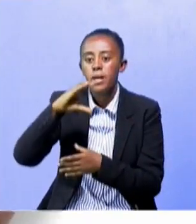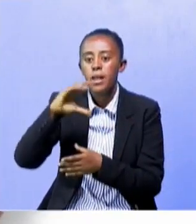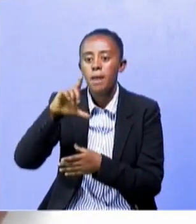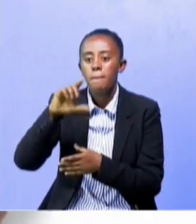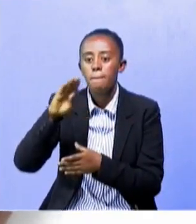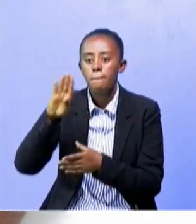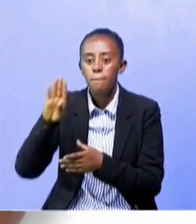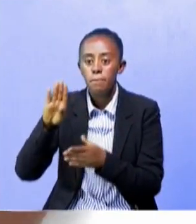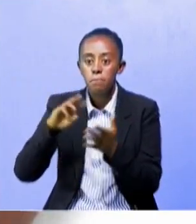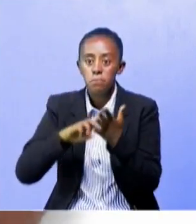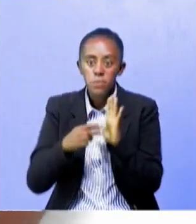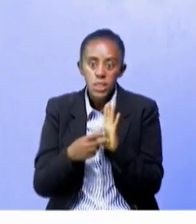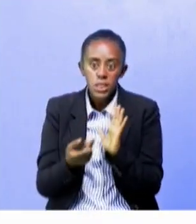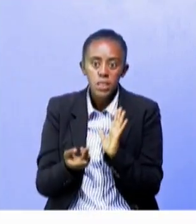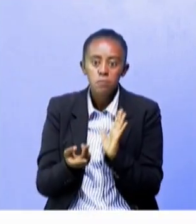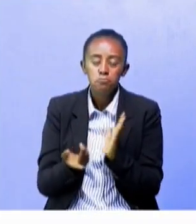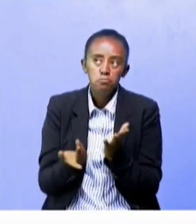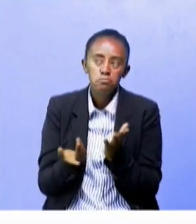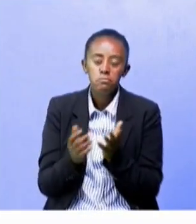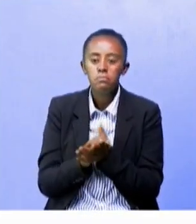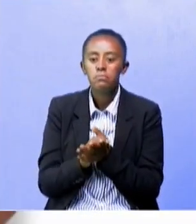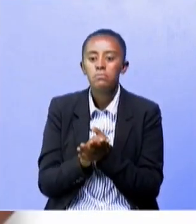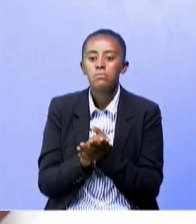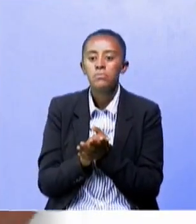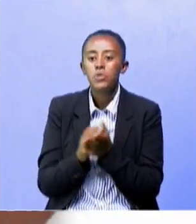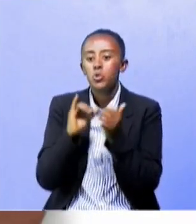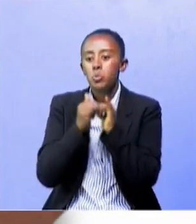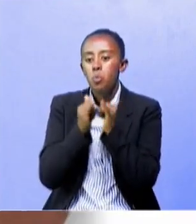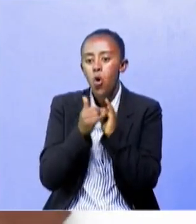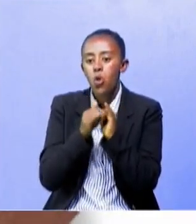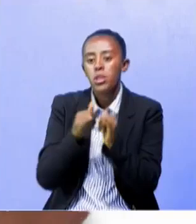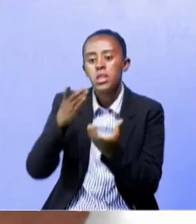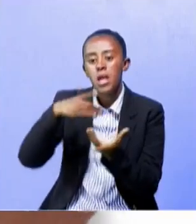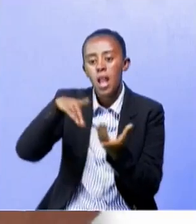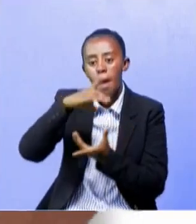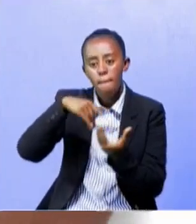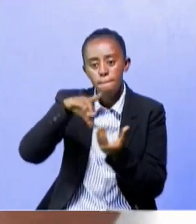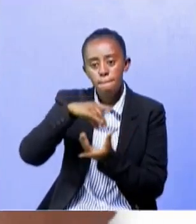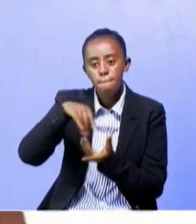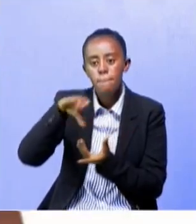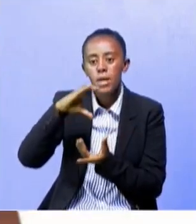Clubs means it's maybe sport club, right?